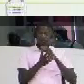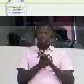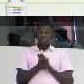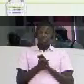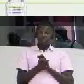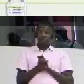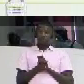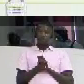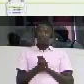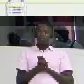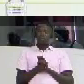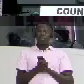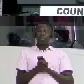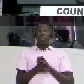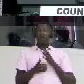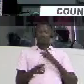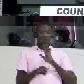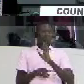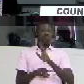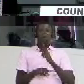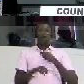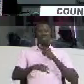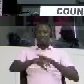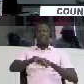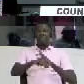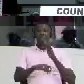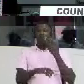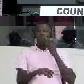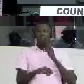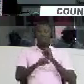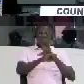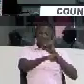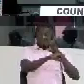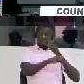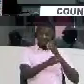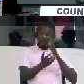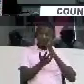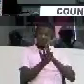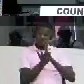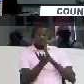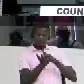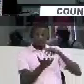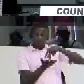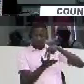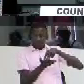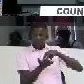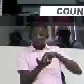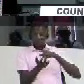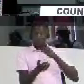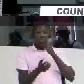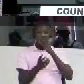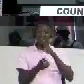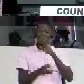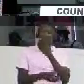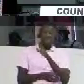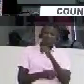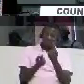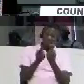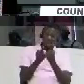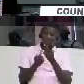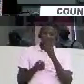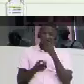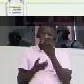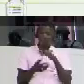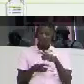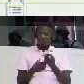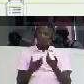No, at that point when he was addressing the parade, did he say anything else? déedéet jamono ji nga xamee ne mu ngi doon gaaral kàddu ci ndaje moomu police yi